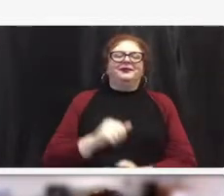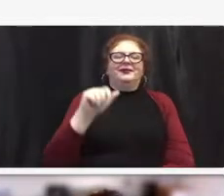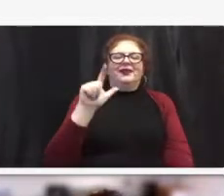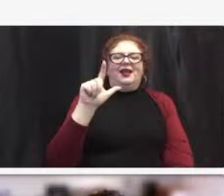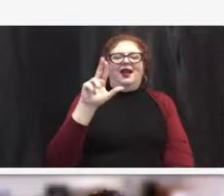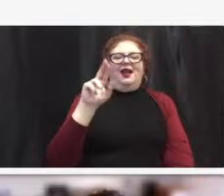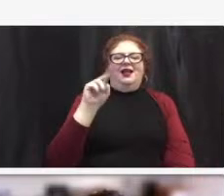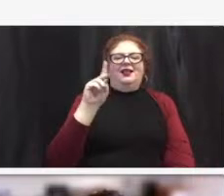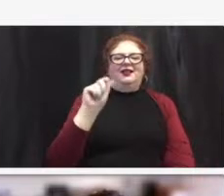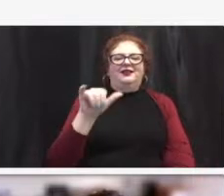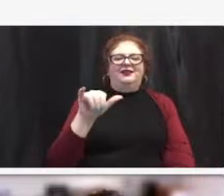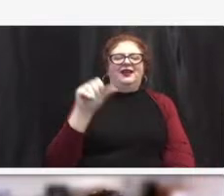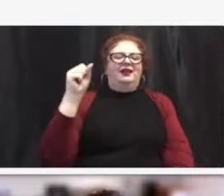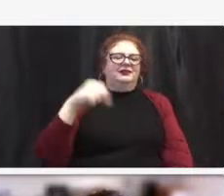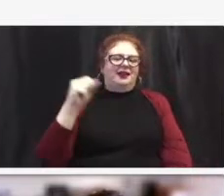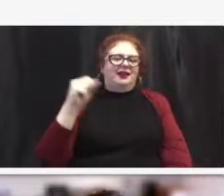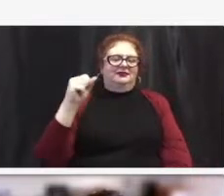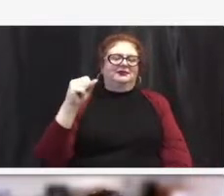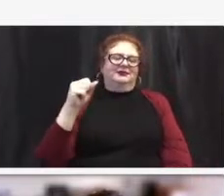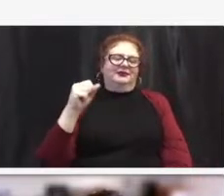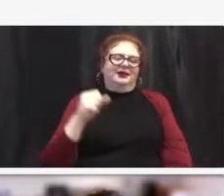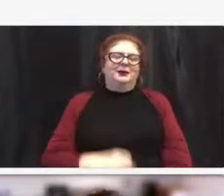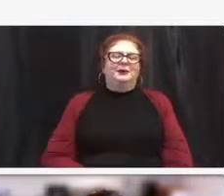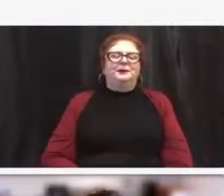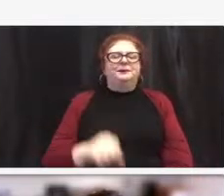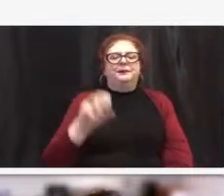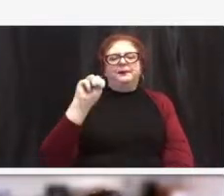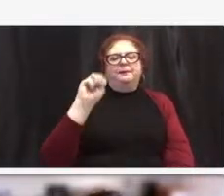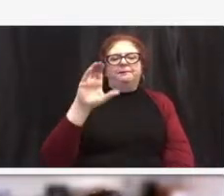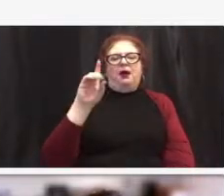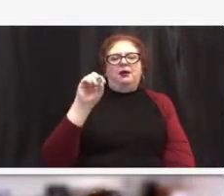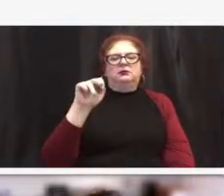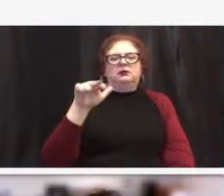Lunday, Yes. McDonald,